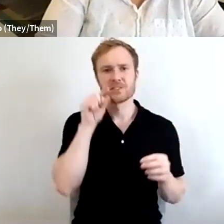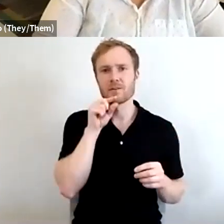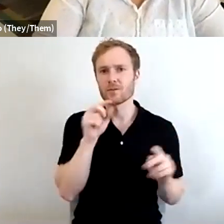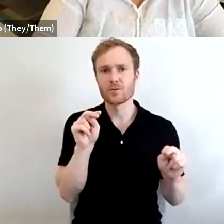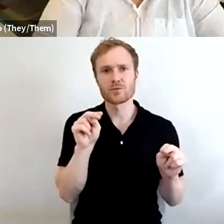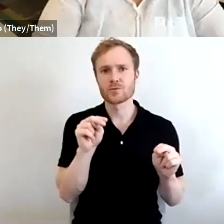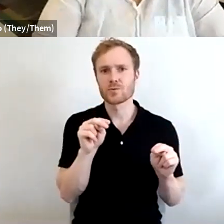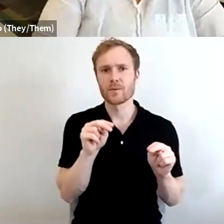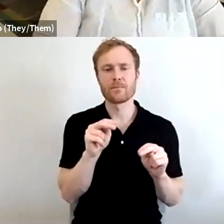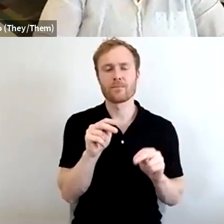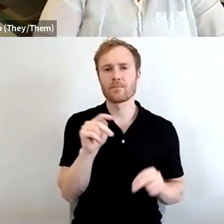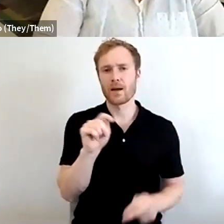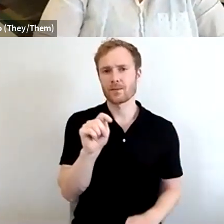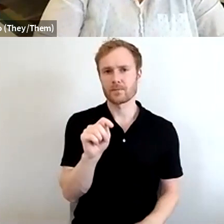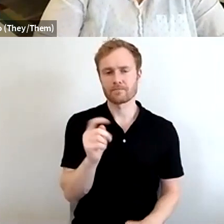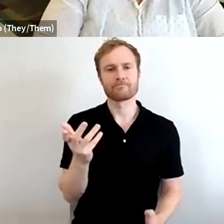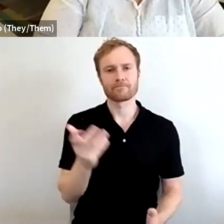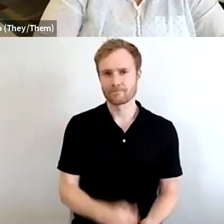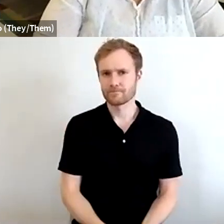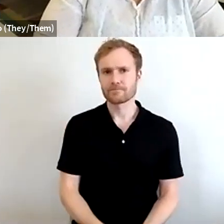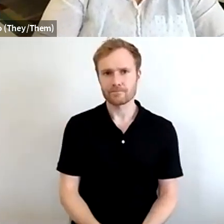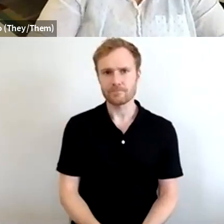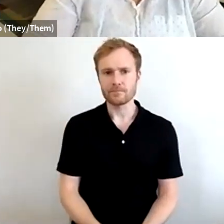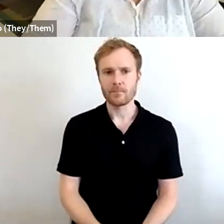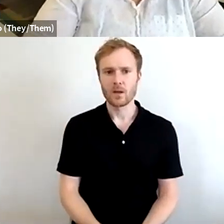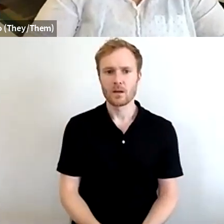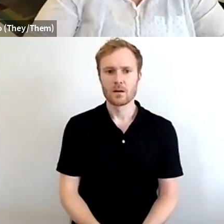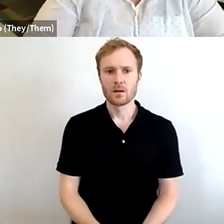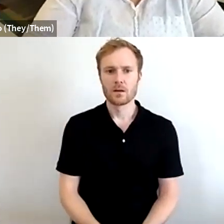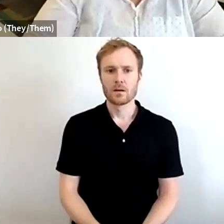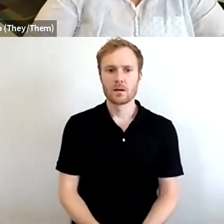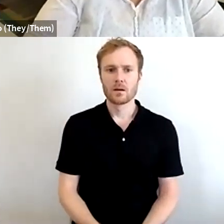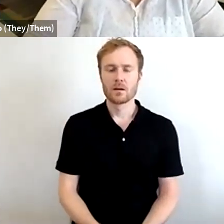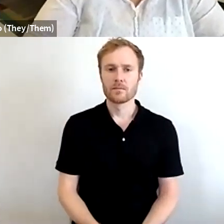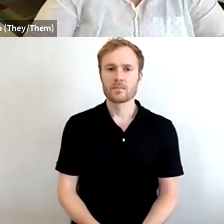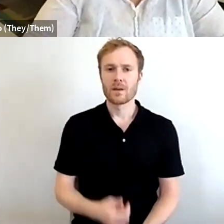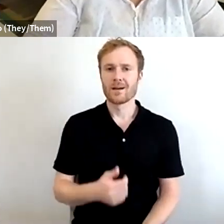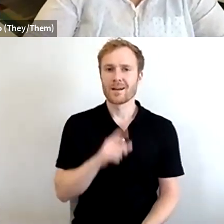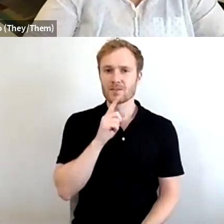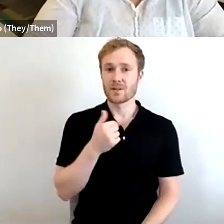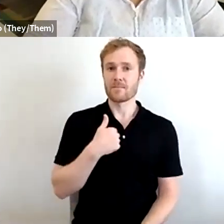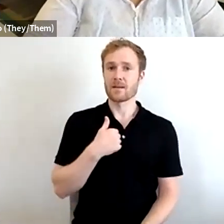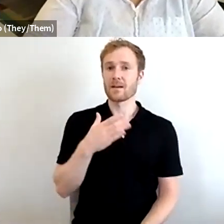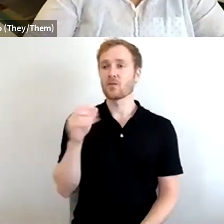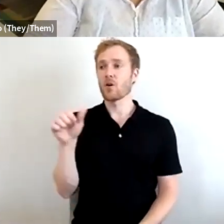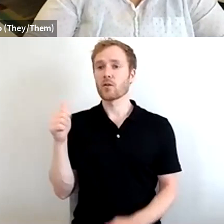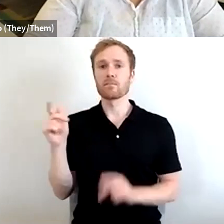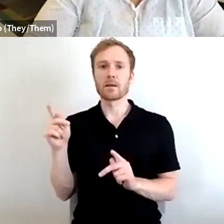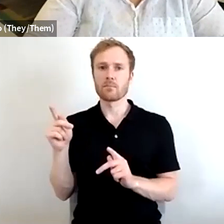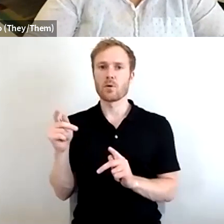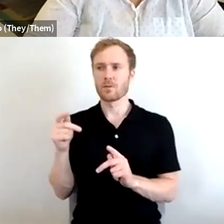or because we actually had, me and some other people, we had a panel and a discussion on